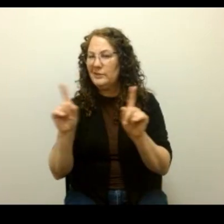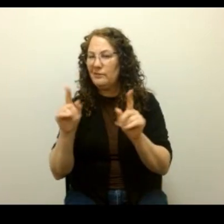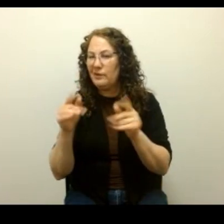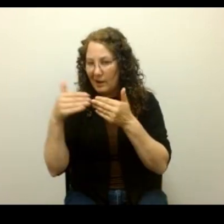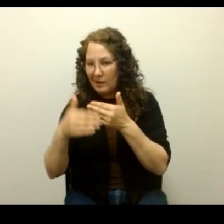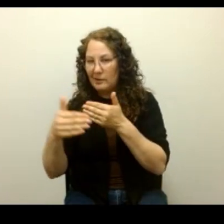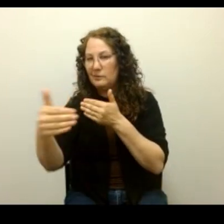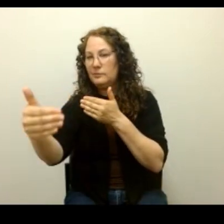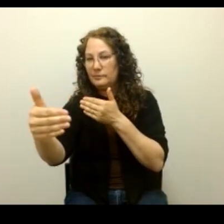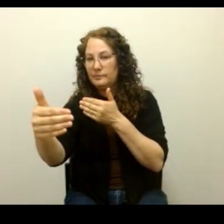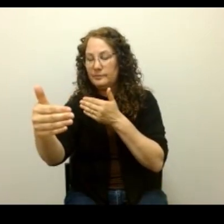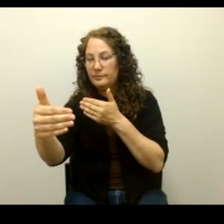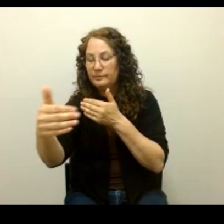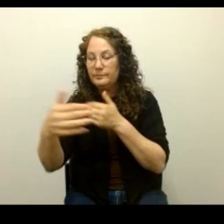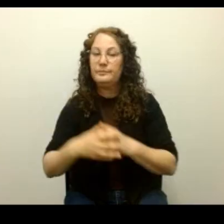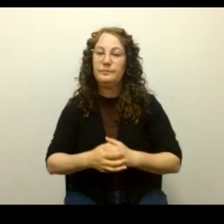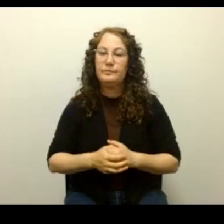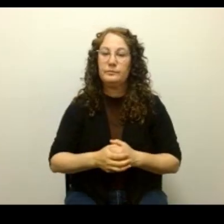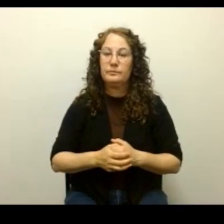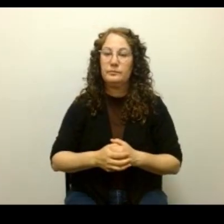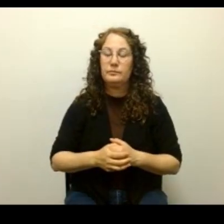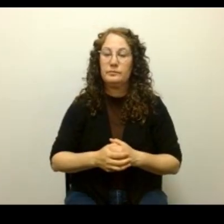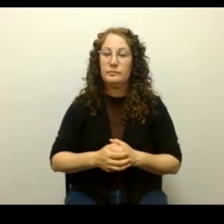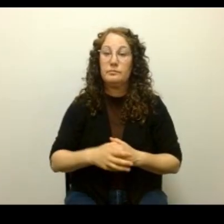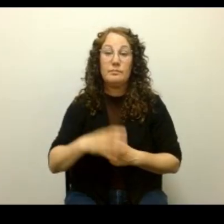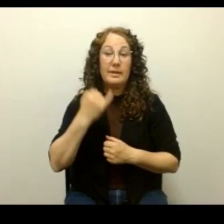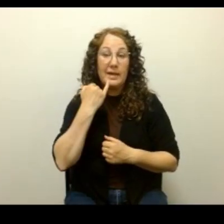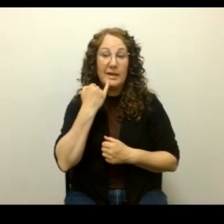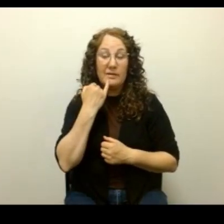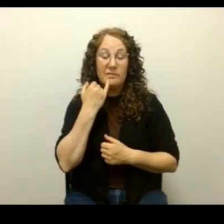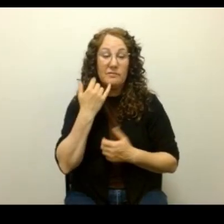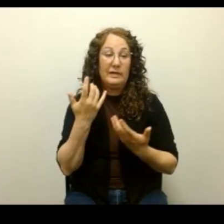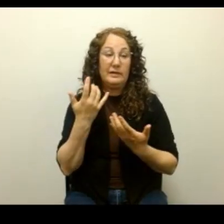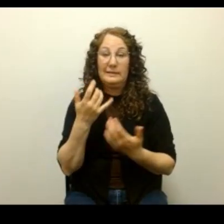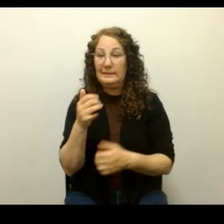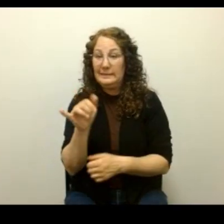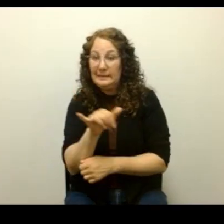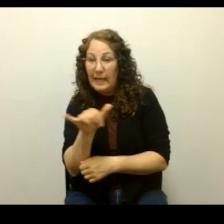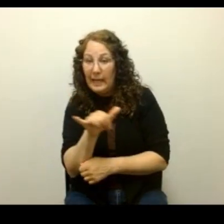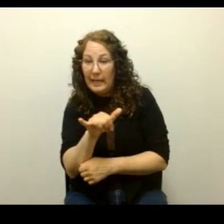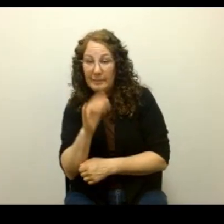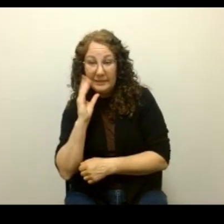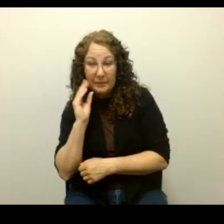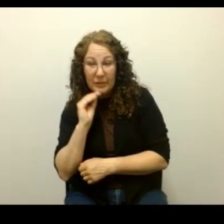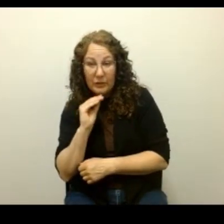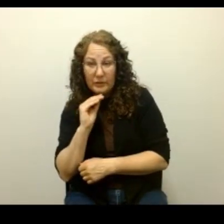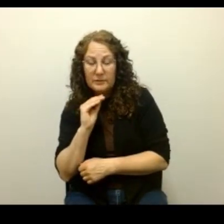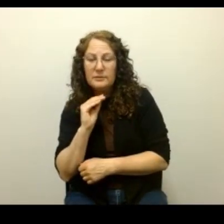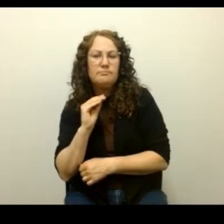next time if you have similar or same experiences.